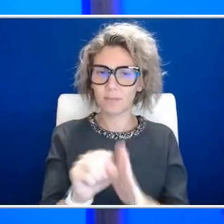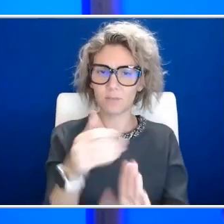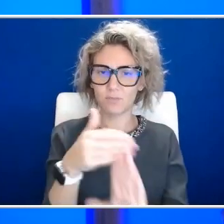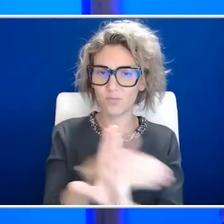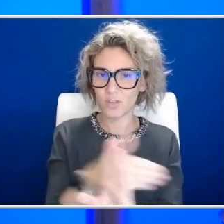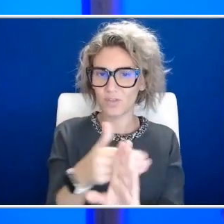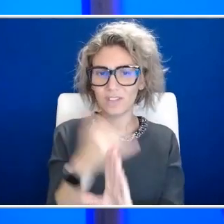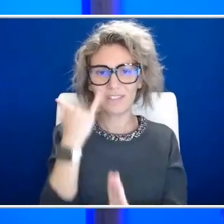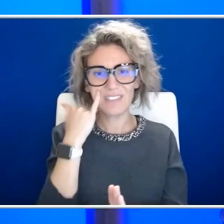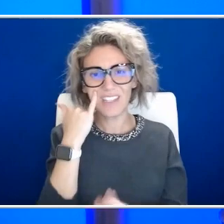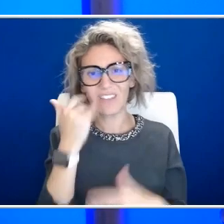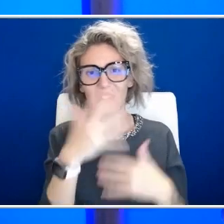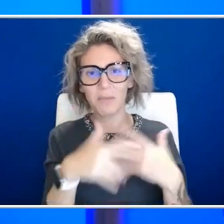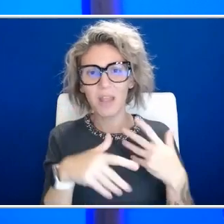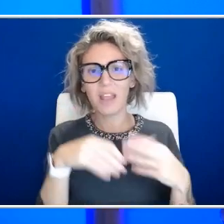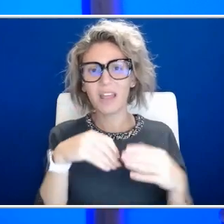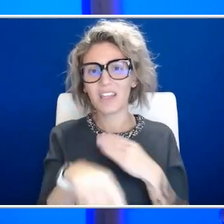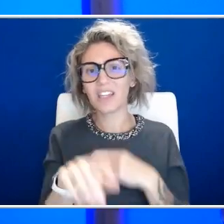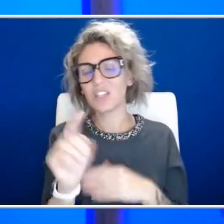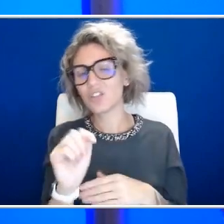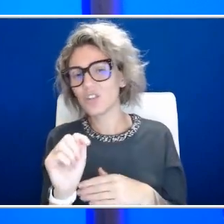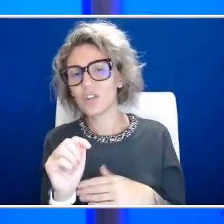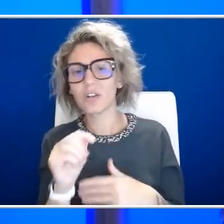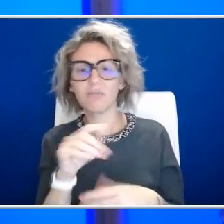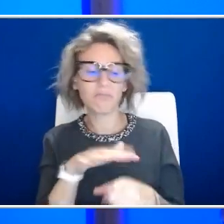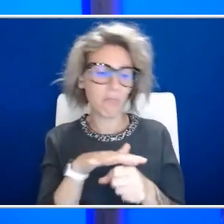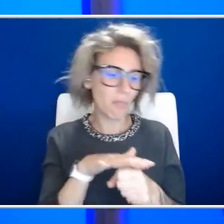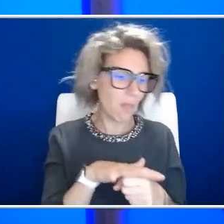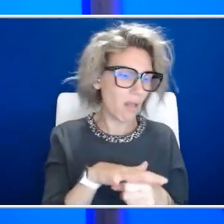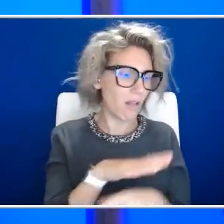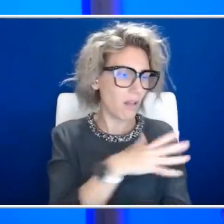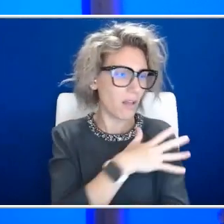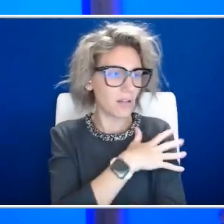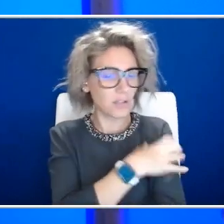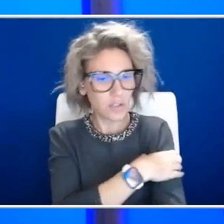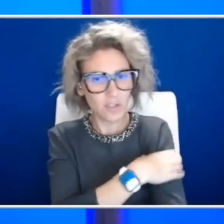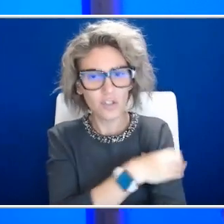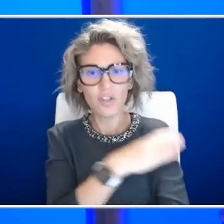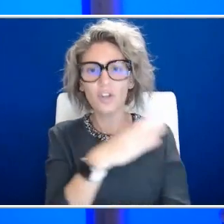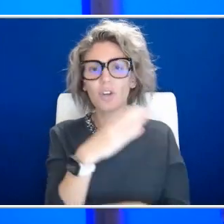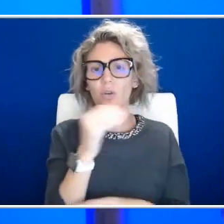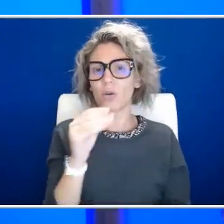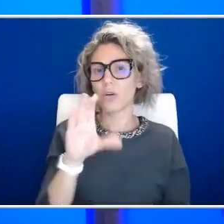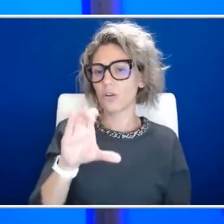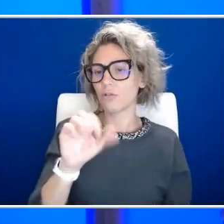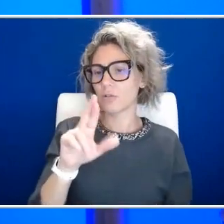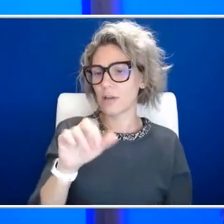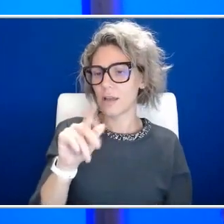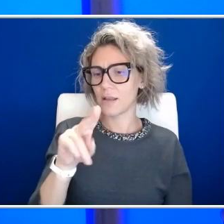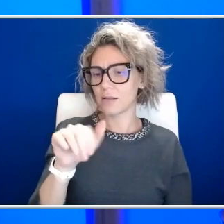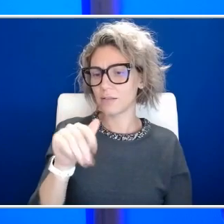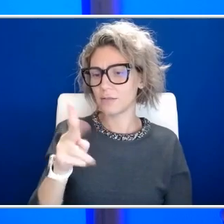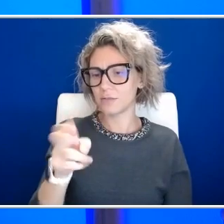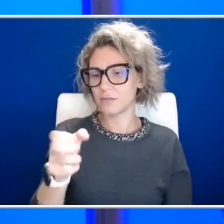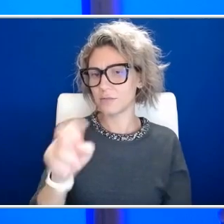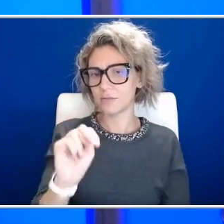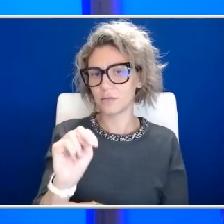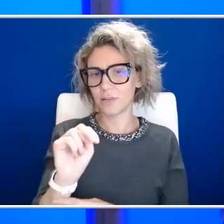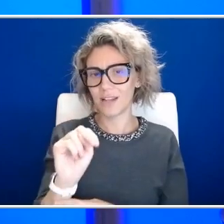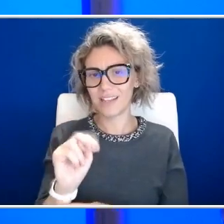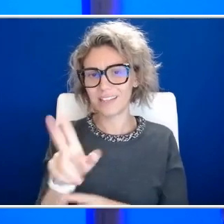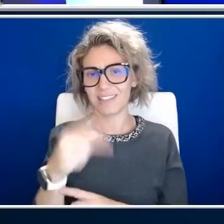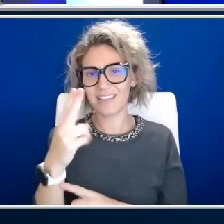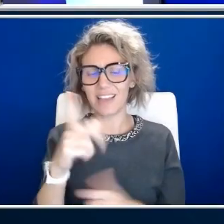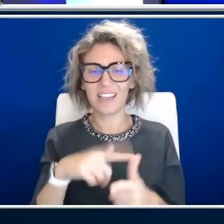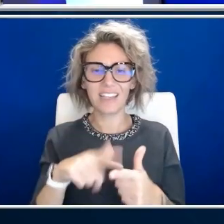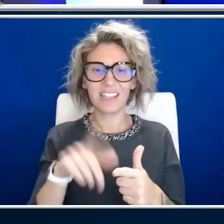in urine, protein in urine, blood pressure, or someone said your creatinine is high or stuff like that, then you need genetic testing. Otherwise, no.